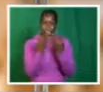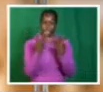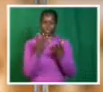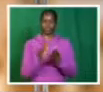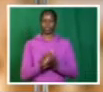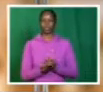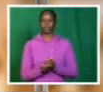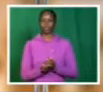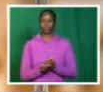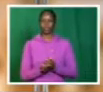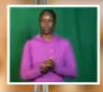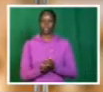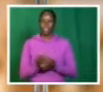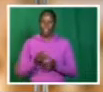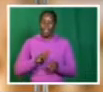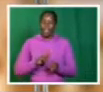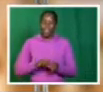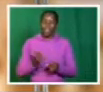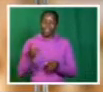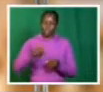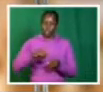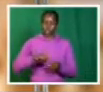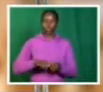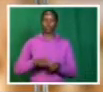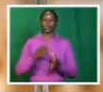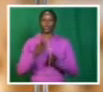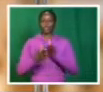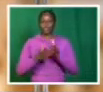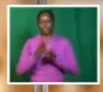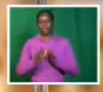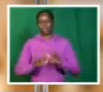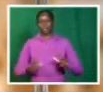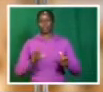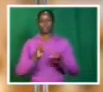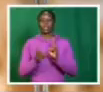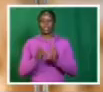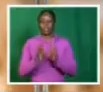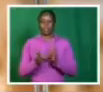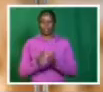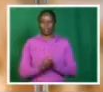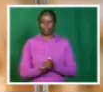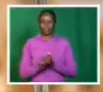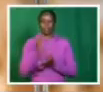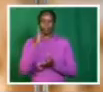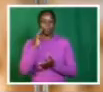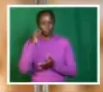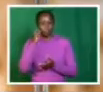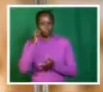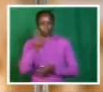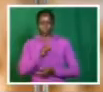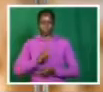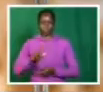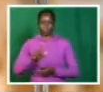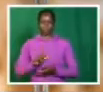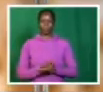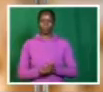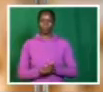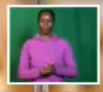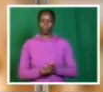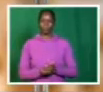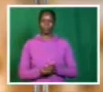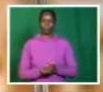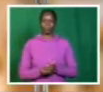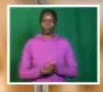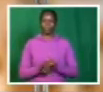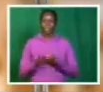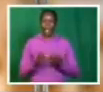Zweli Mamba. Also joining me in the studio are our sign language interpreters Tobile Fagutse and Linda Mamba. Zweli, how are